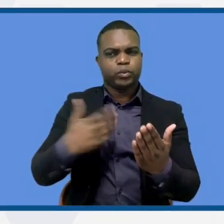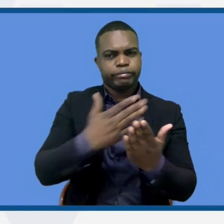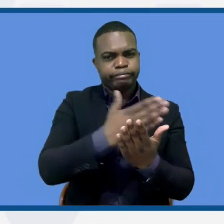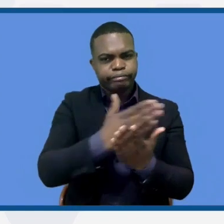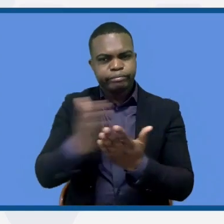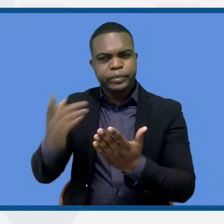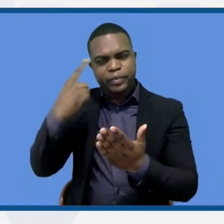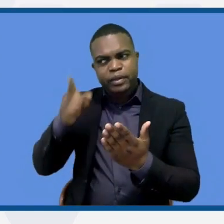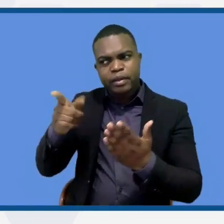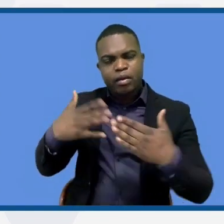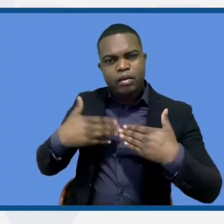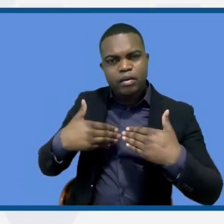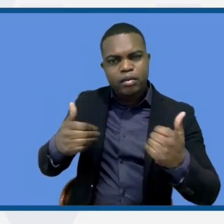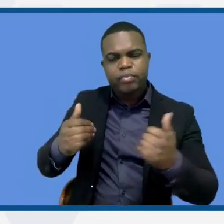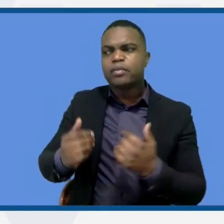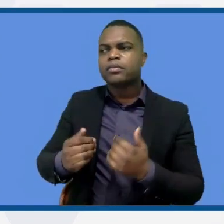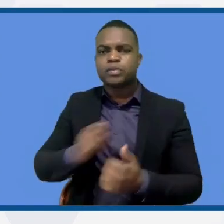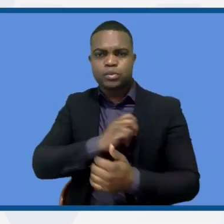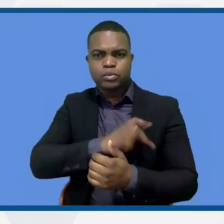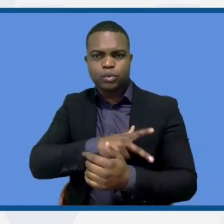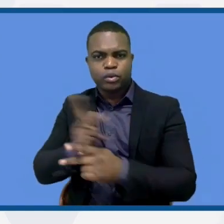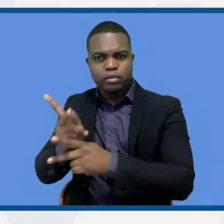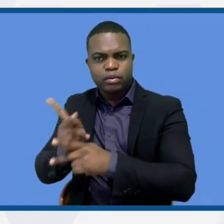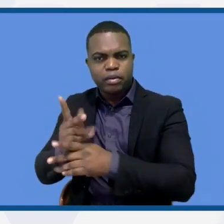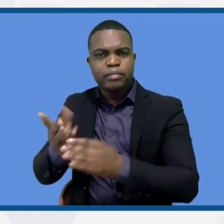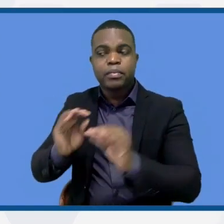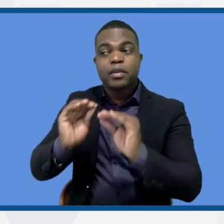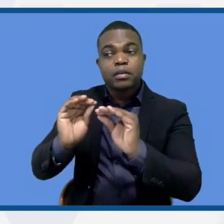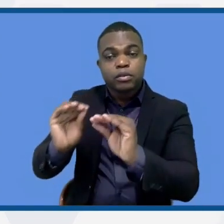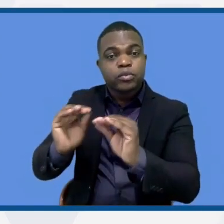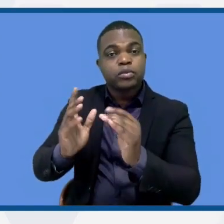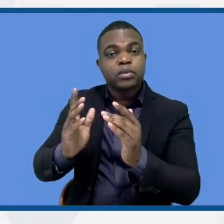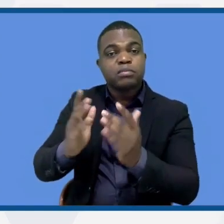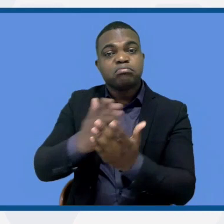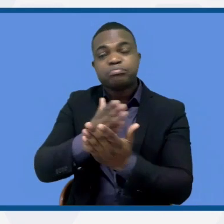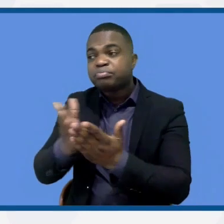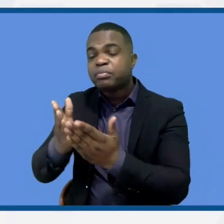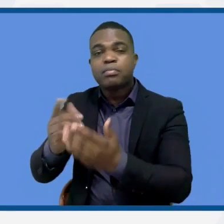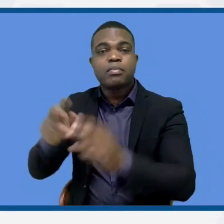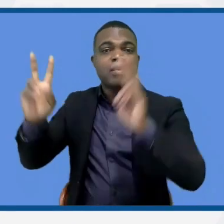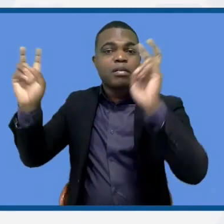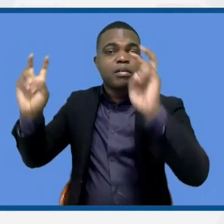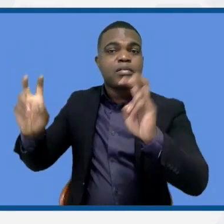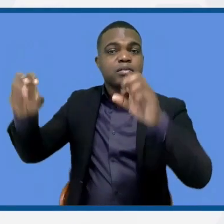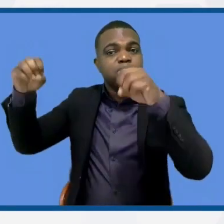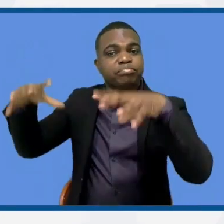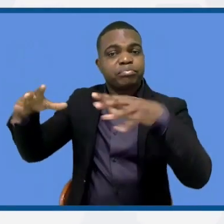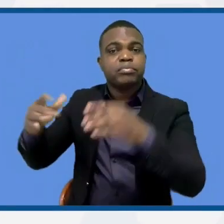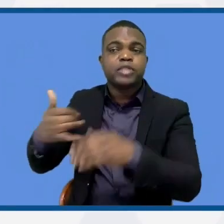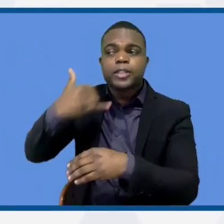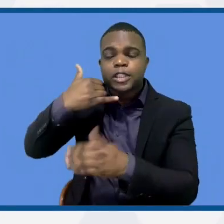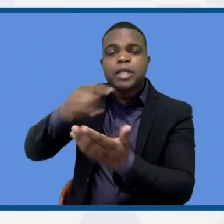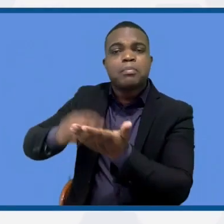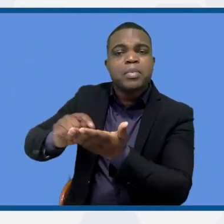we look across the landscape of the region, we have seen that risk management governance remains mostly reactive,